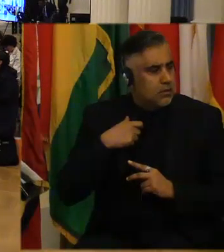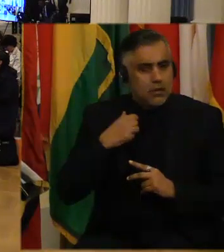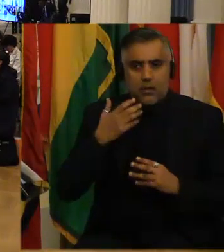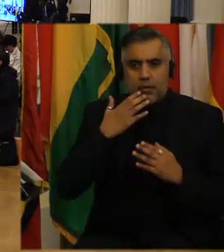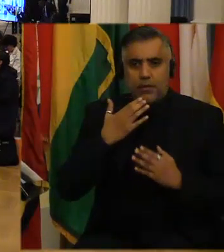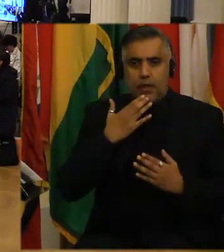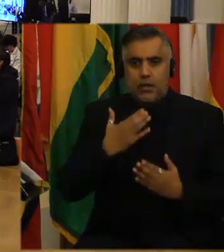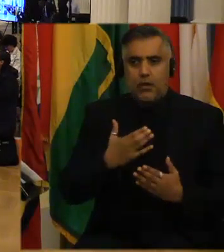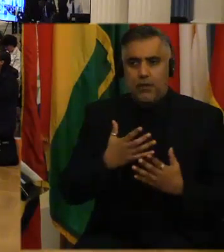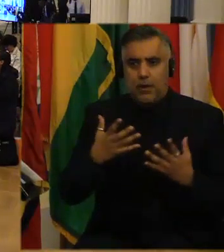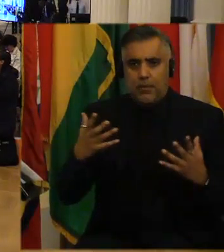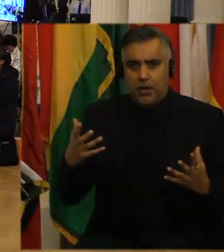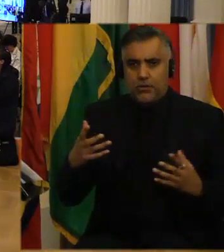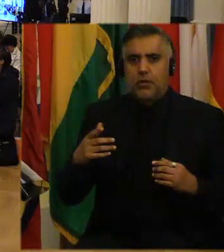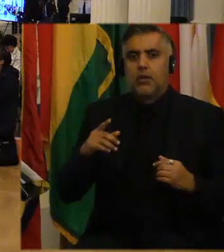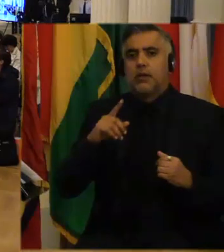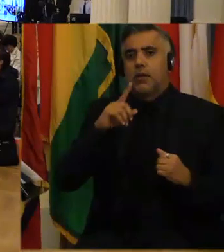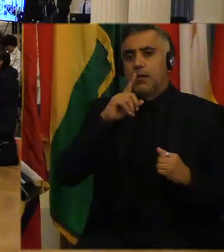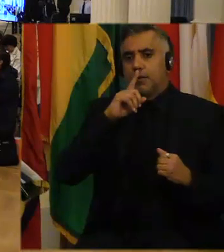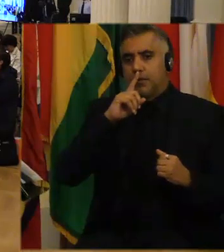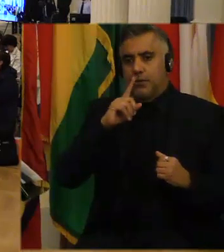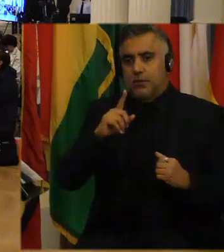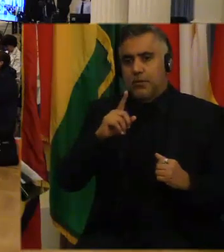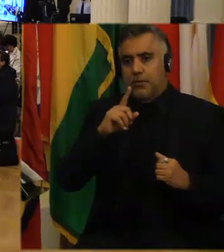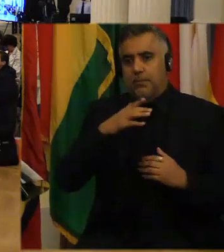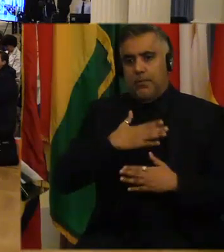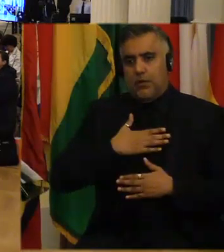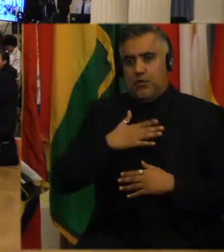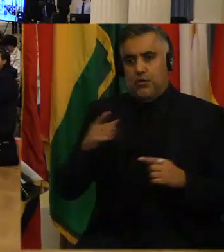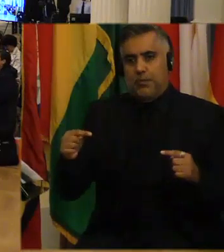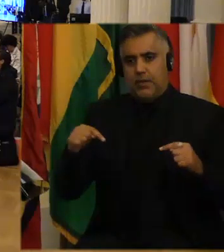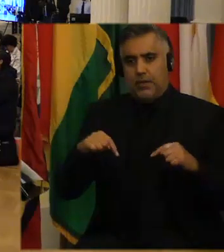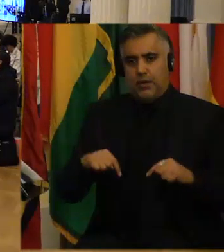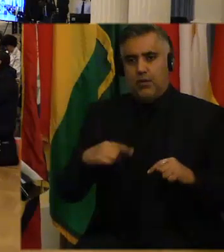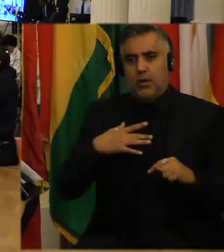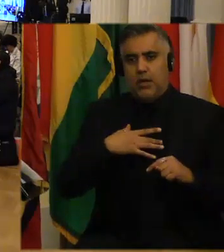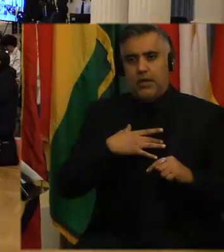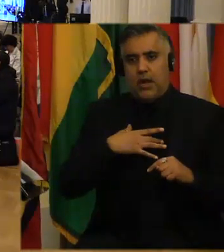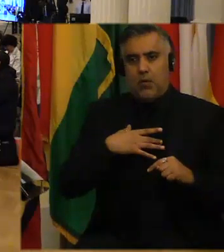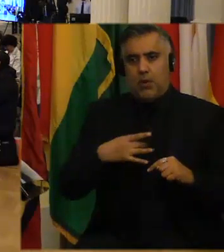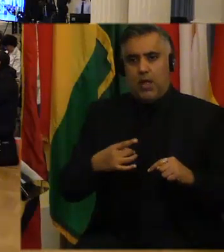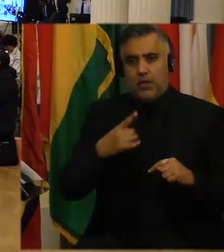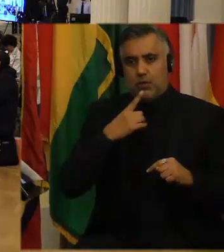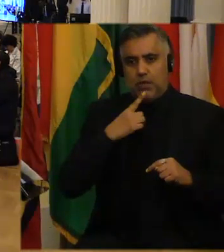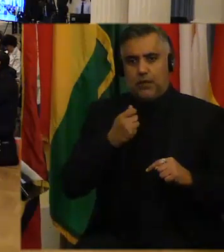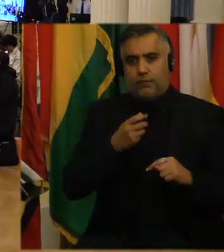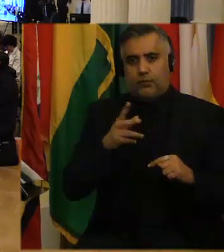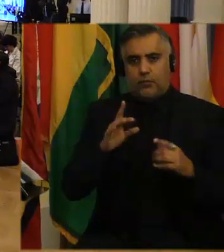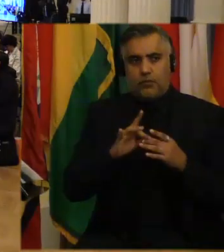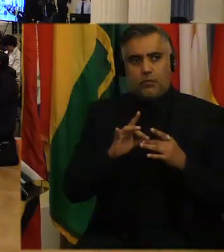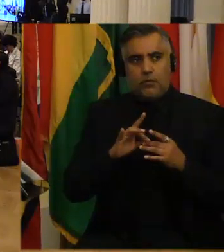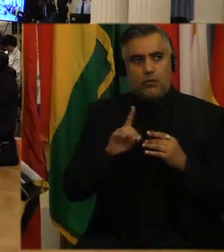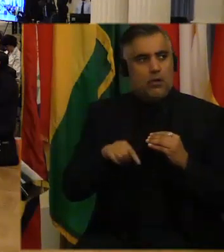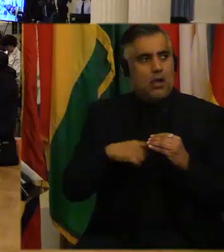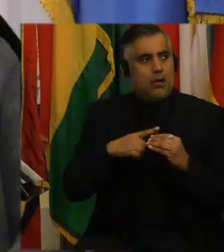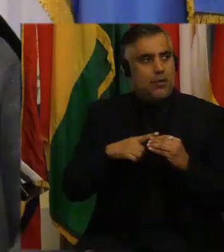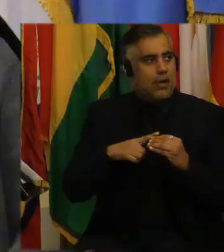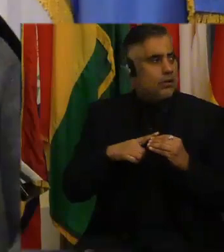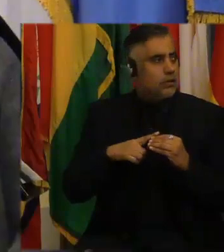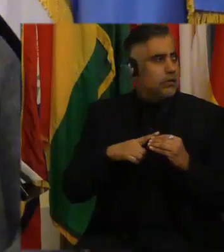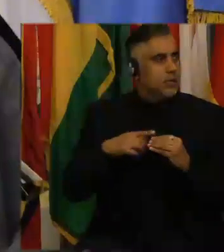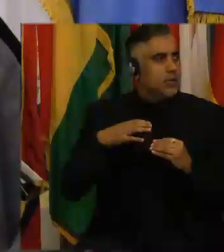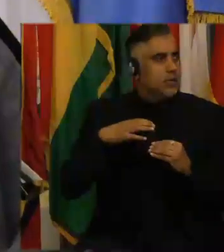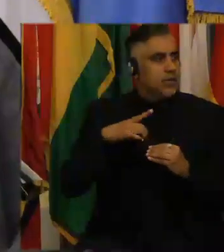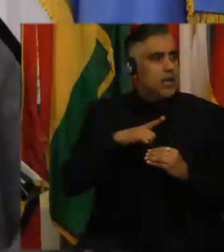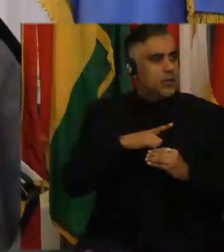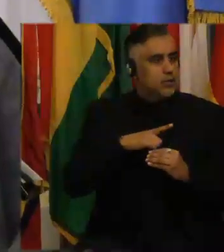thank you very much. It's really a pleasure to be here, and I would like to say a few words about Council